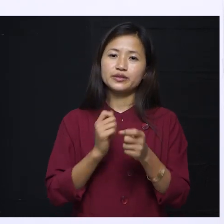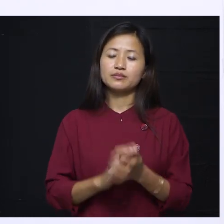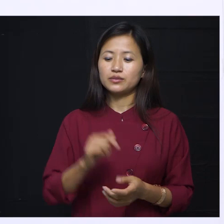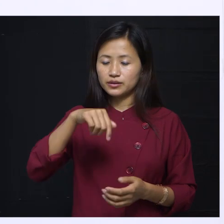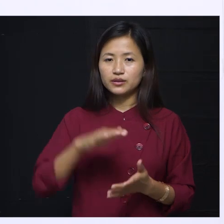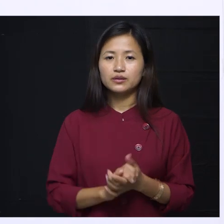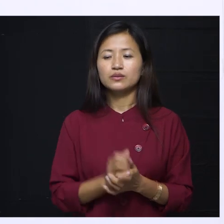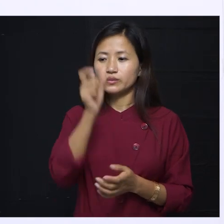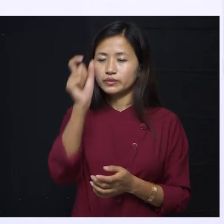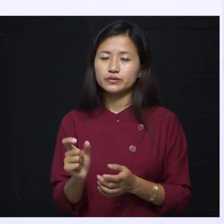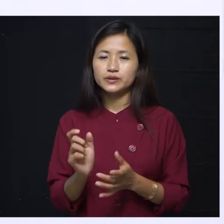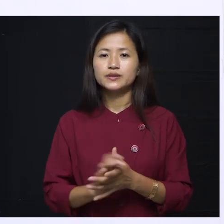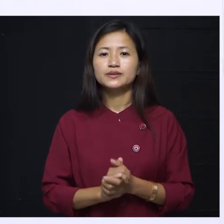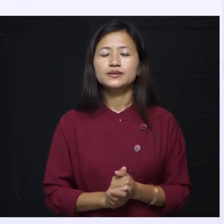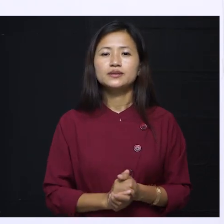word